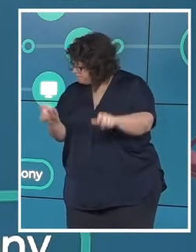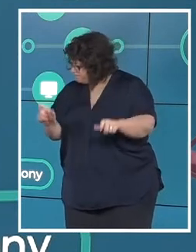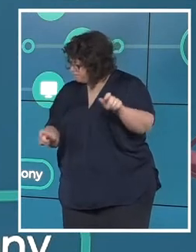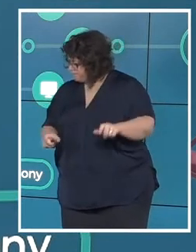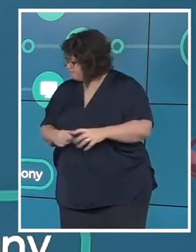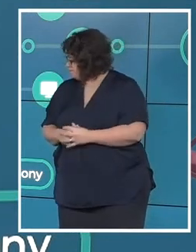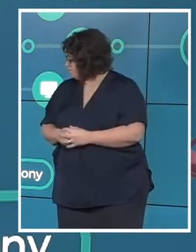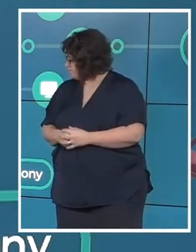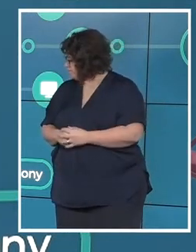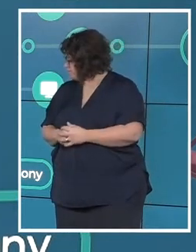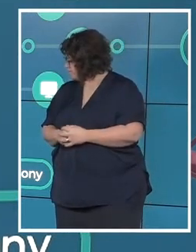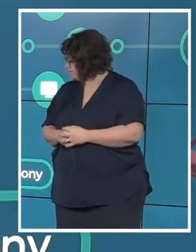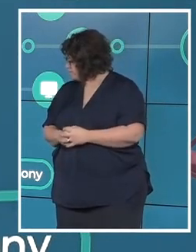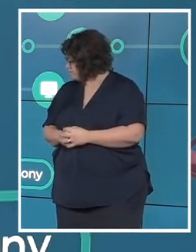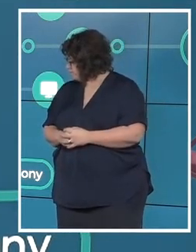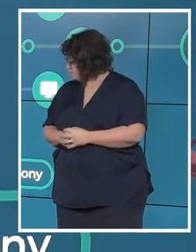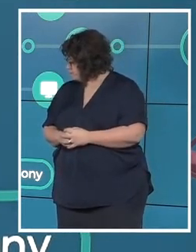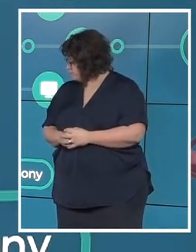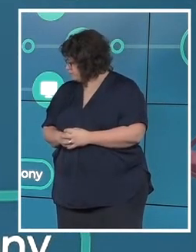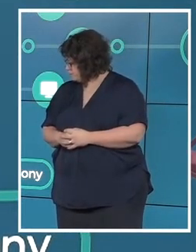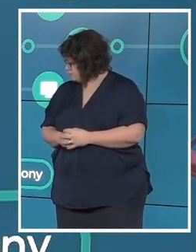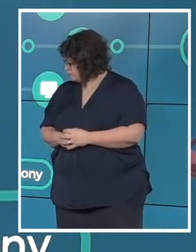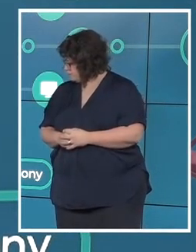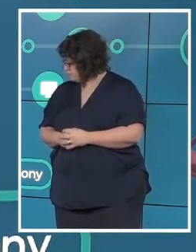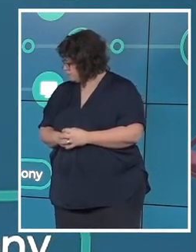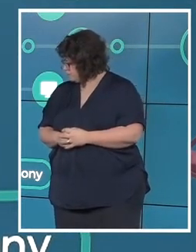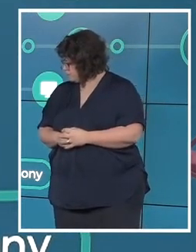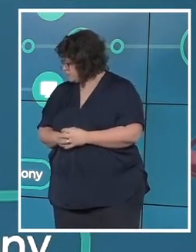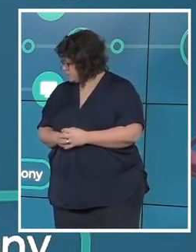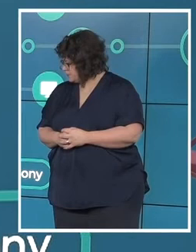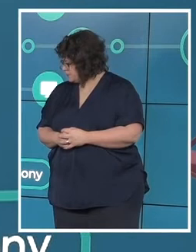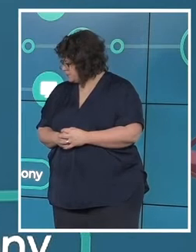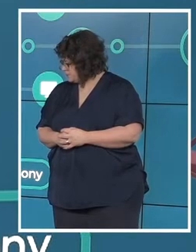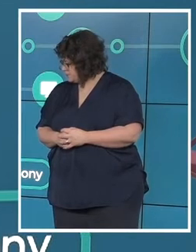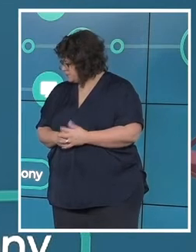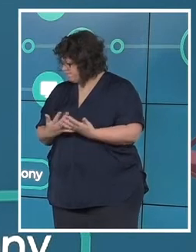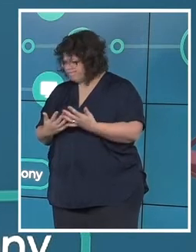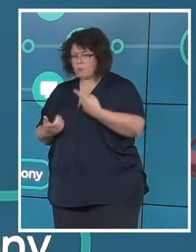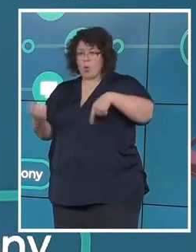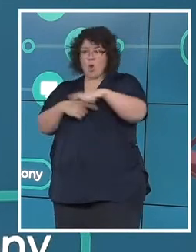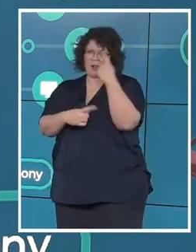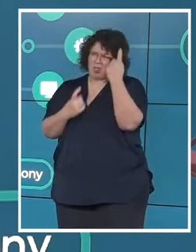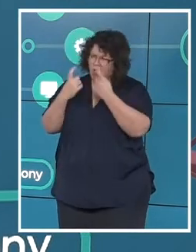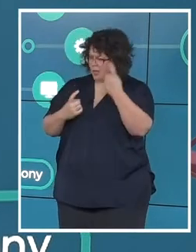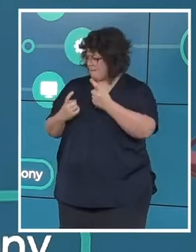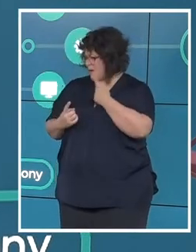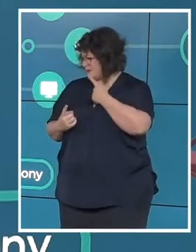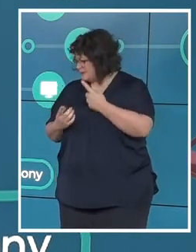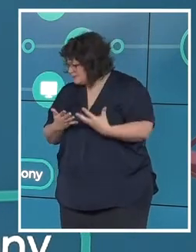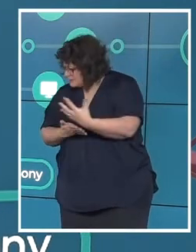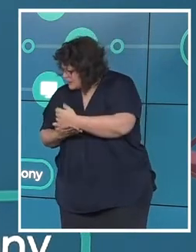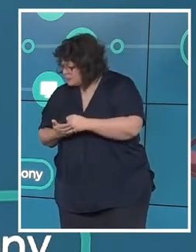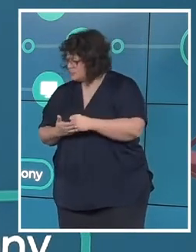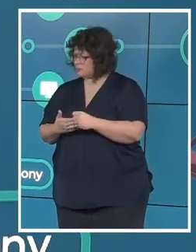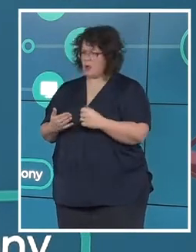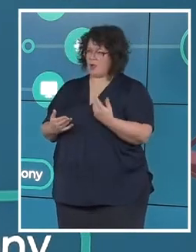when we all think about data, and when we think about this across all organizations, is how do we ensure that